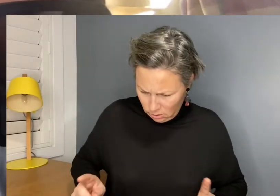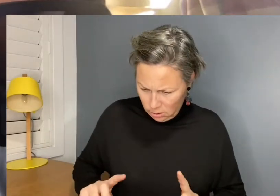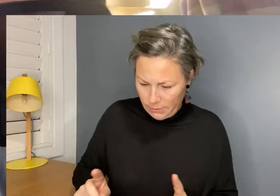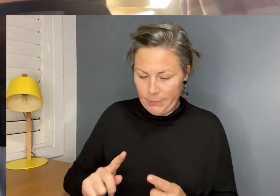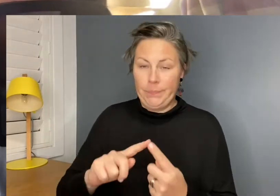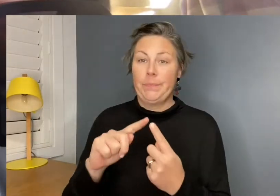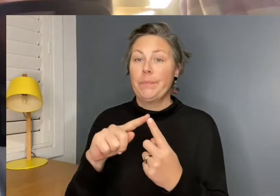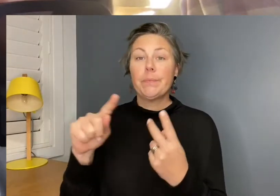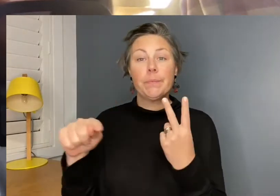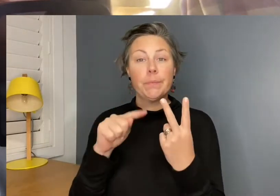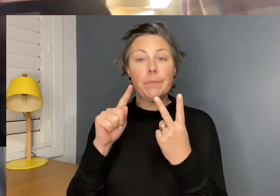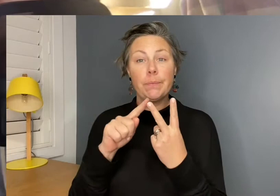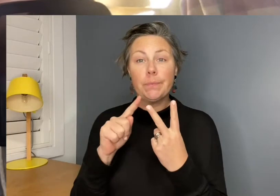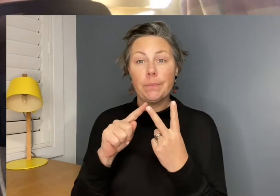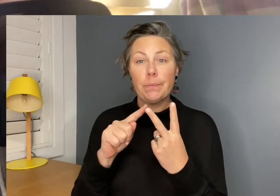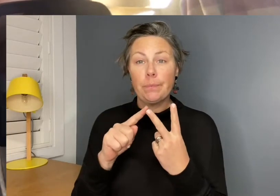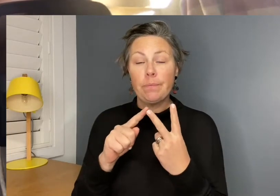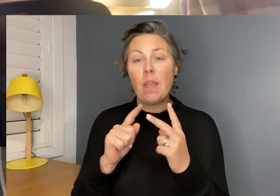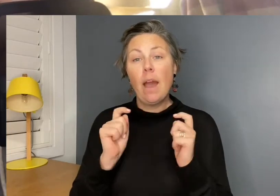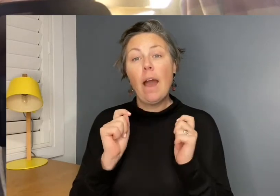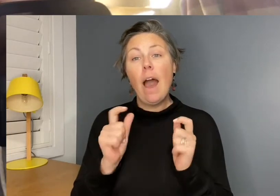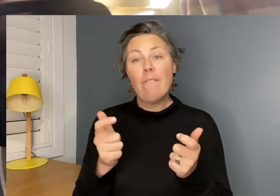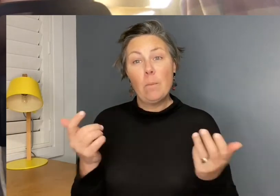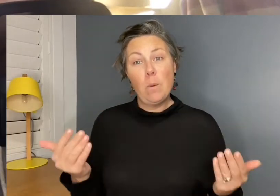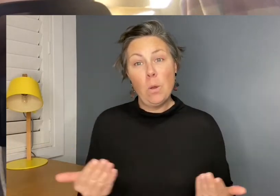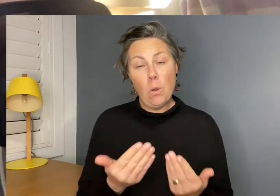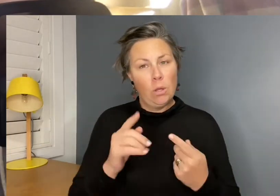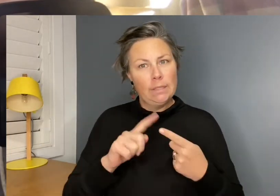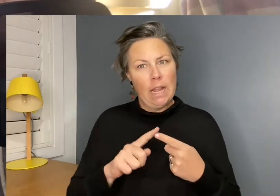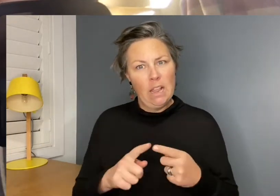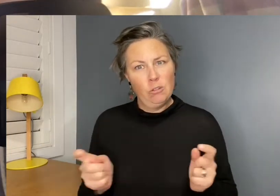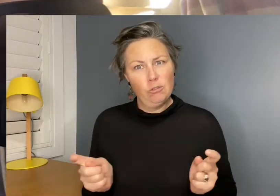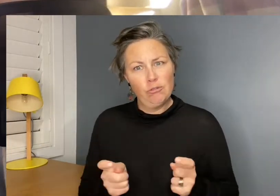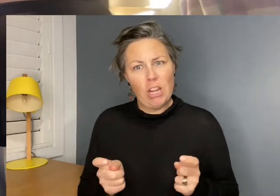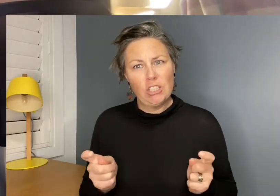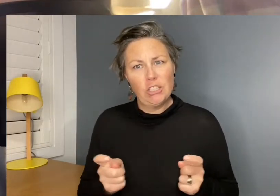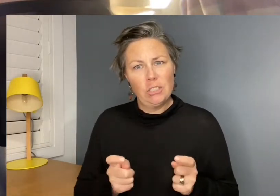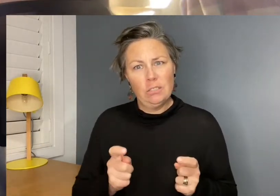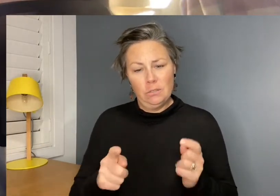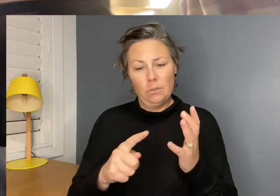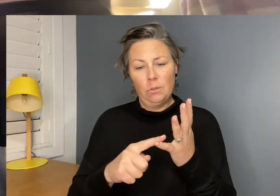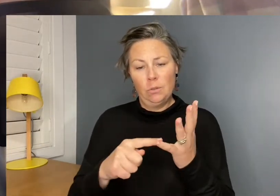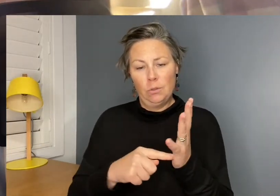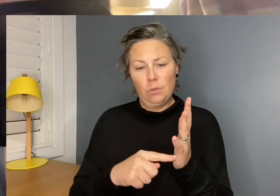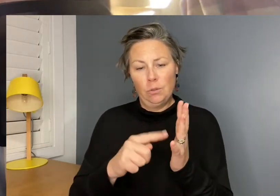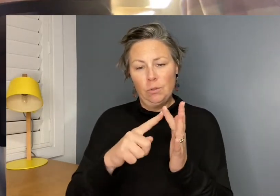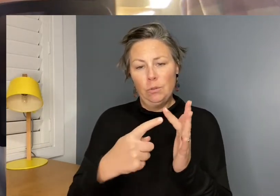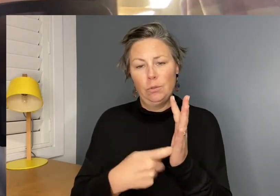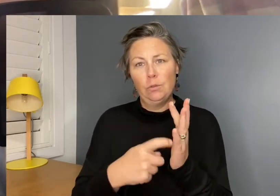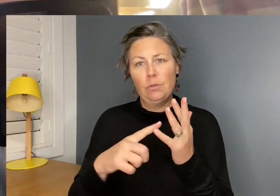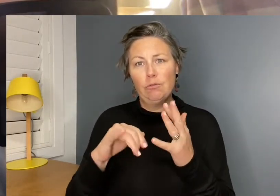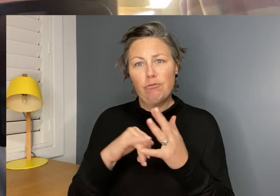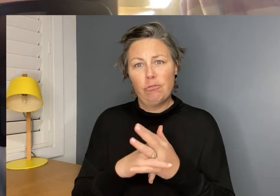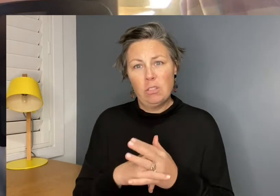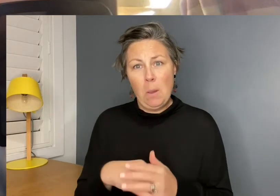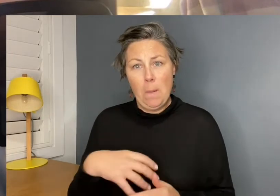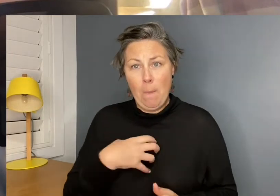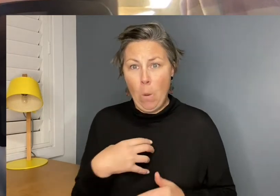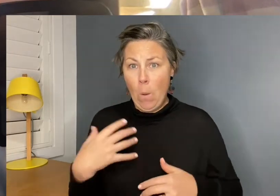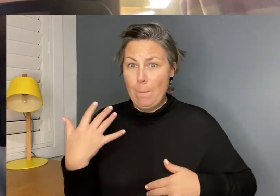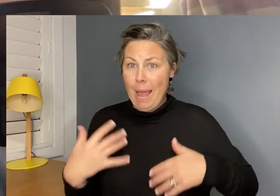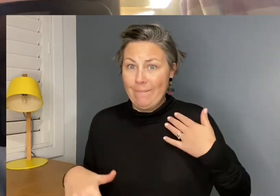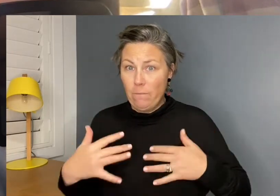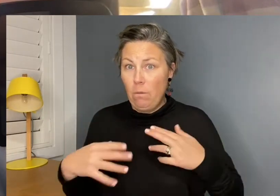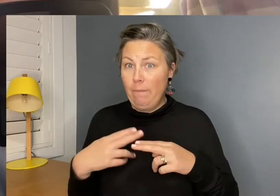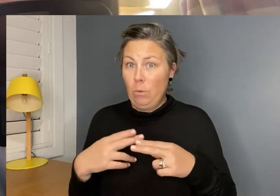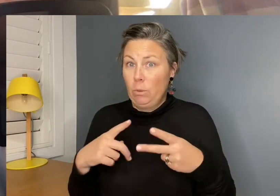the post-birth contractions of your uterus are so painful and intense. They were so much more intense this time around than they